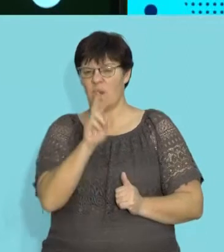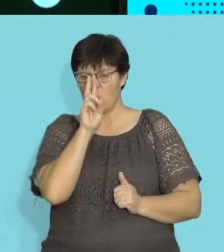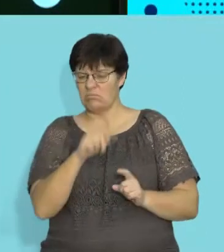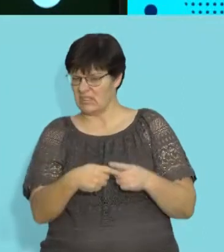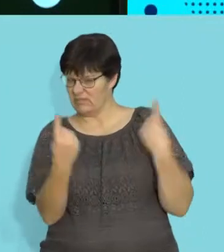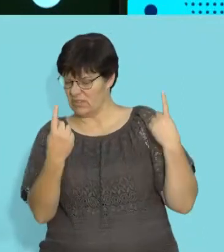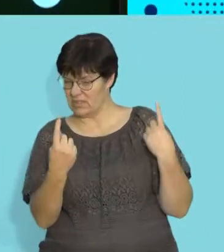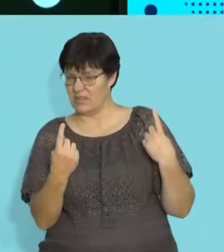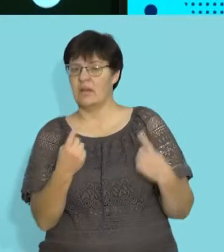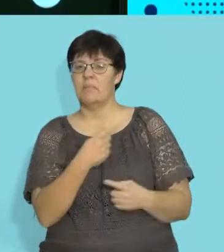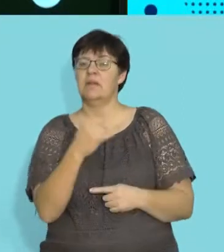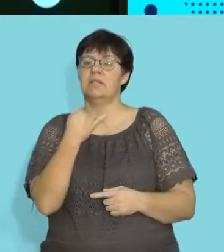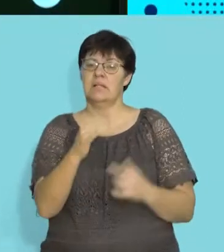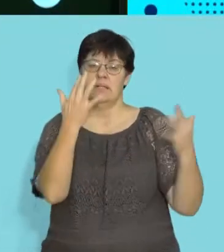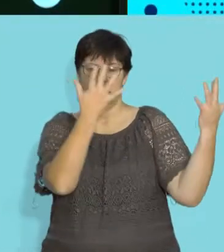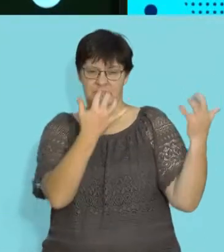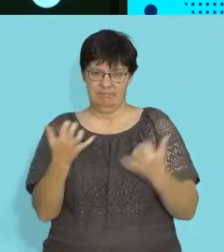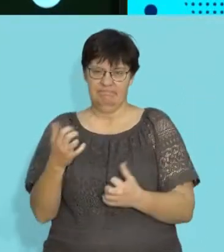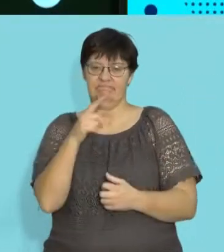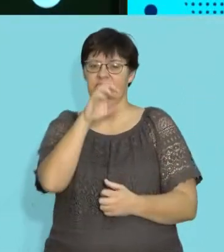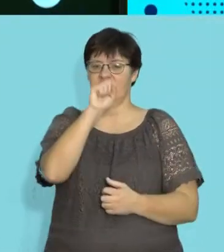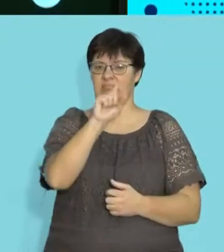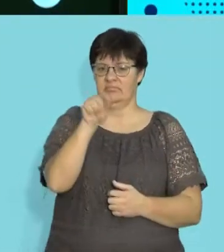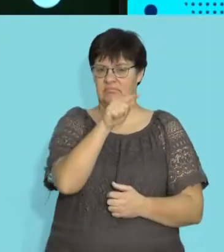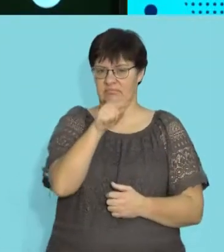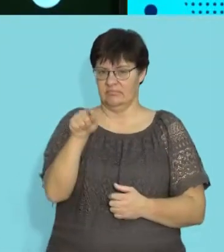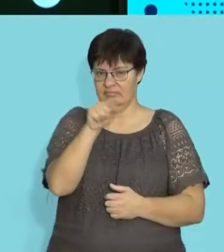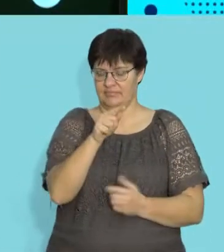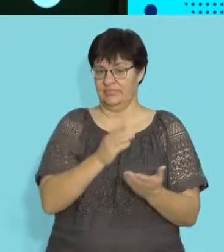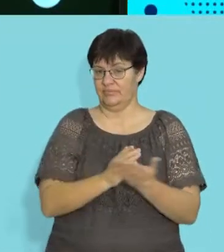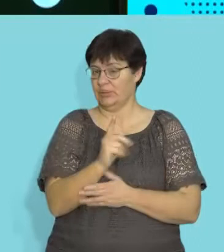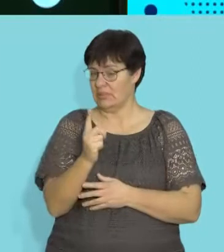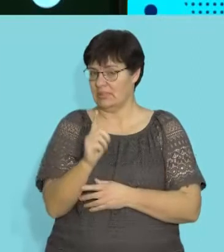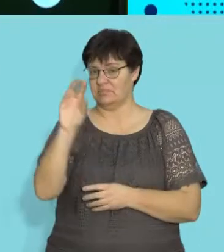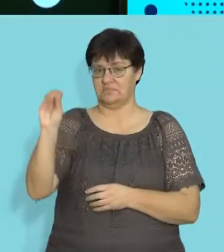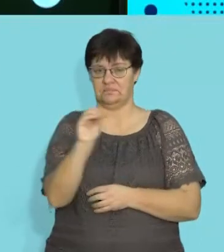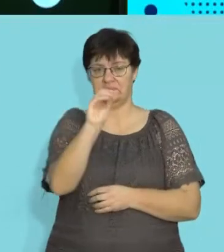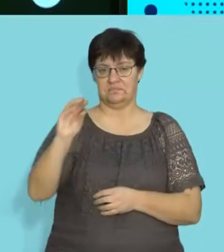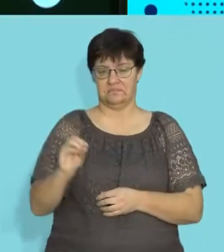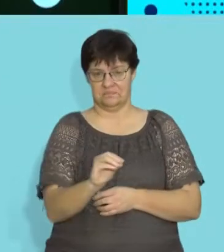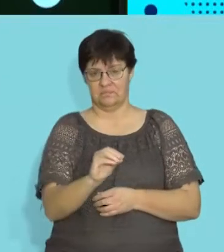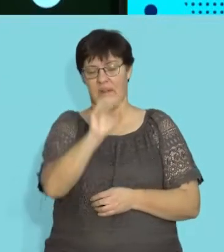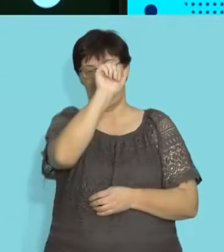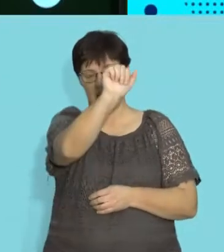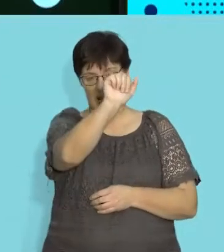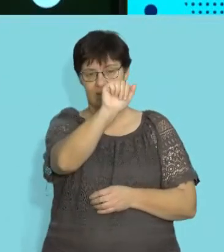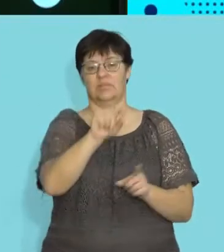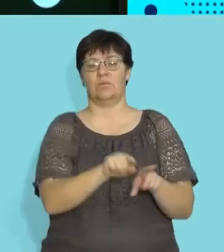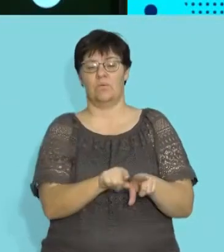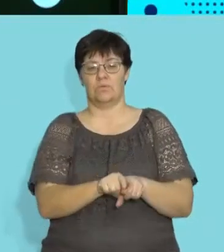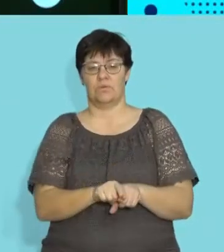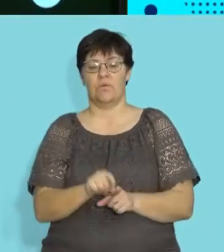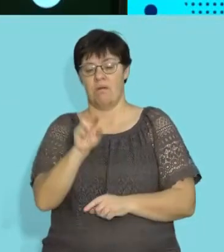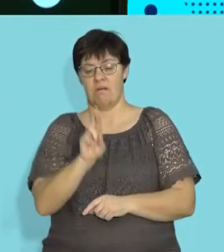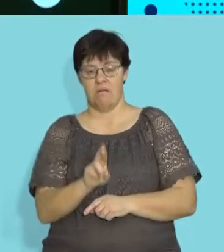bit different, but we've still calculated the sum to infinity by substituting in our a value as well